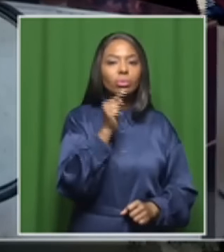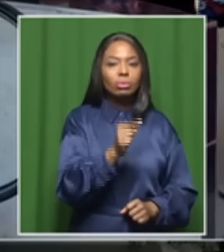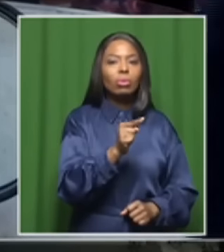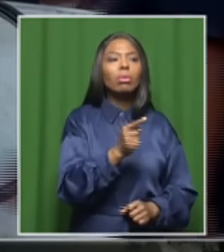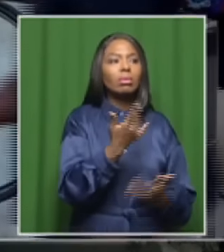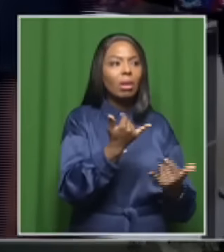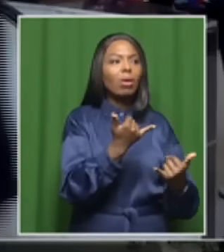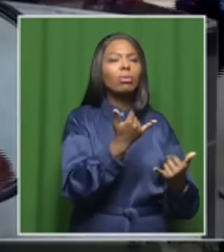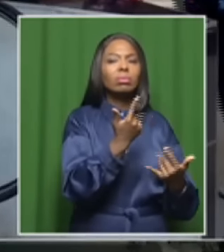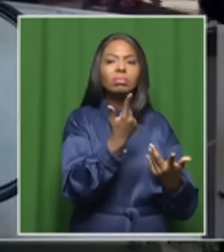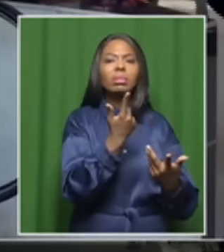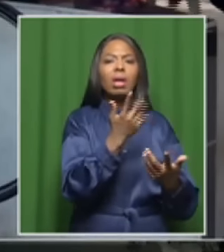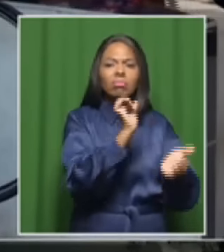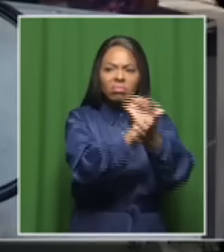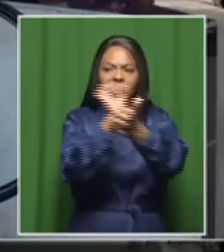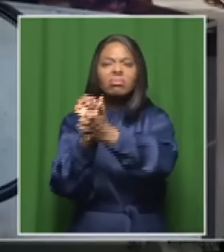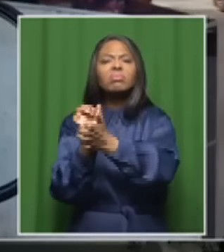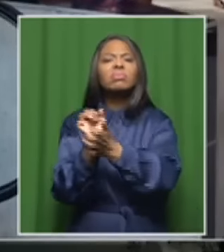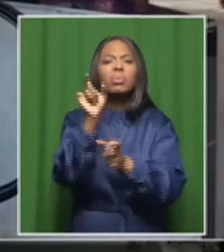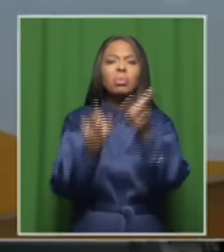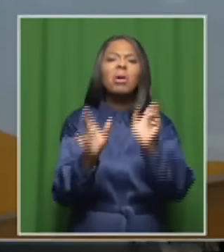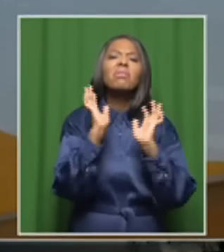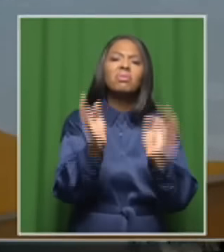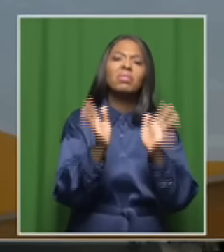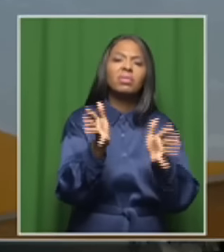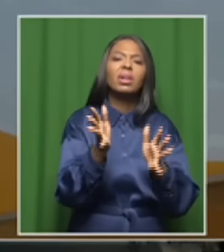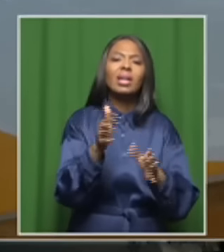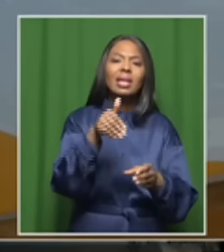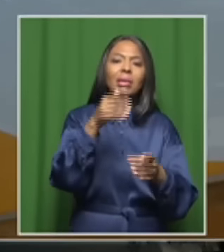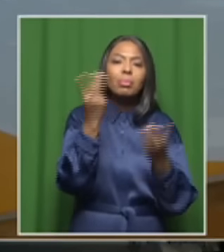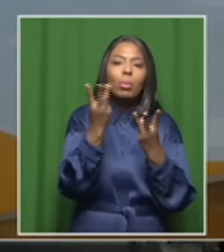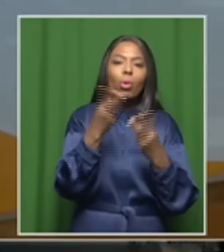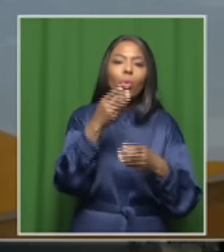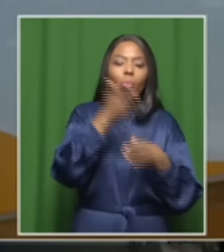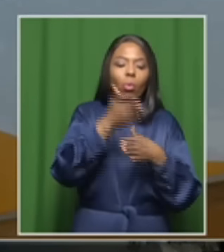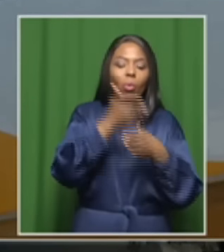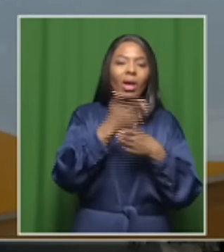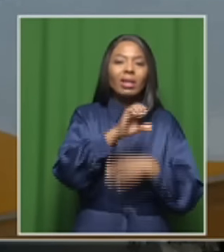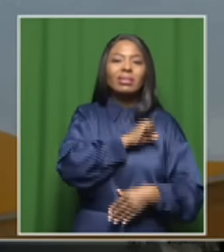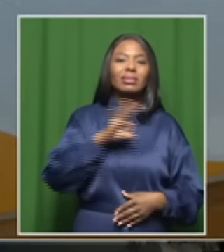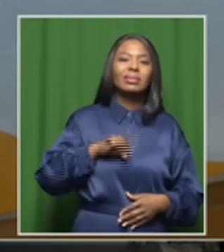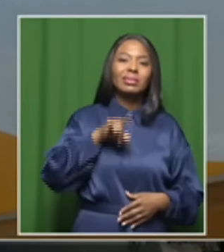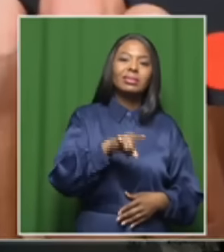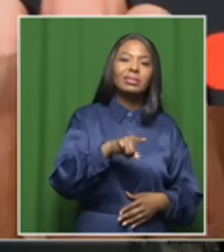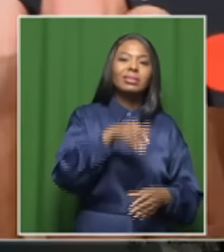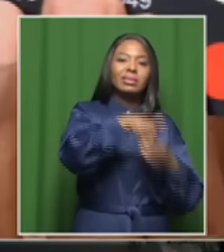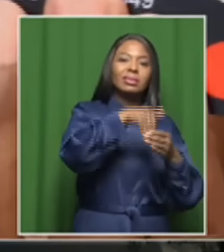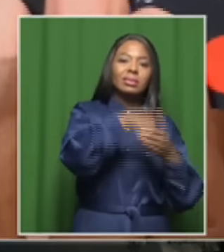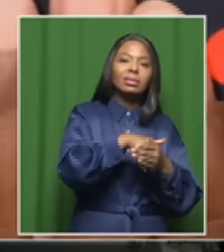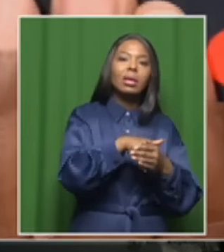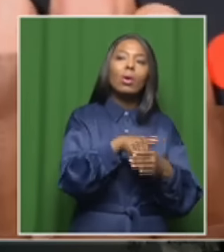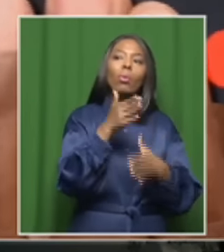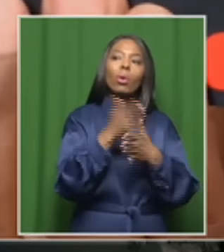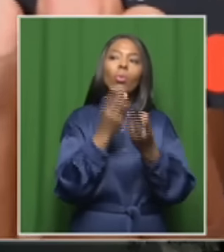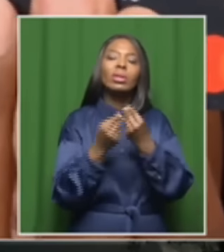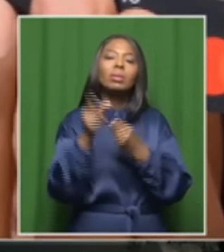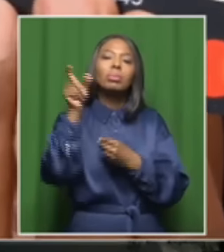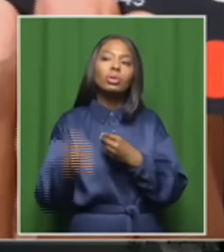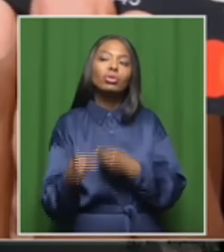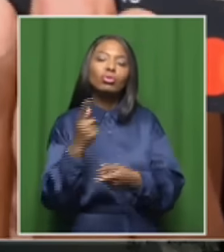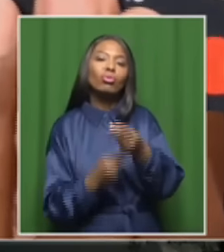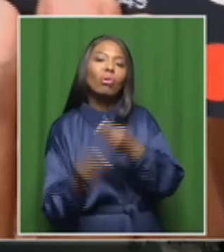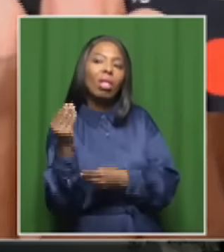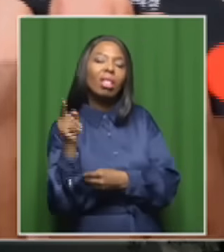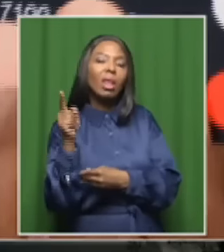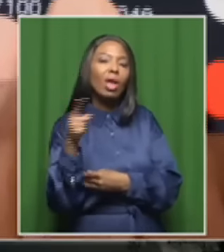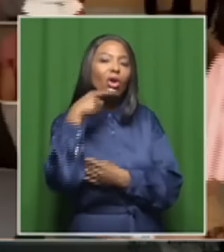arresting, helping in the arrest of internal people that are working with, obviously, outside people to defraud the agency,